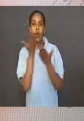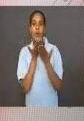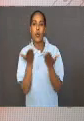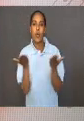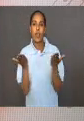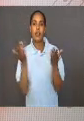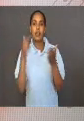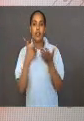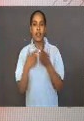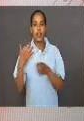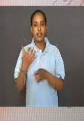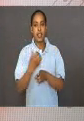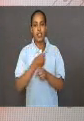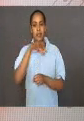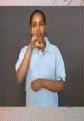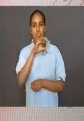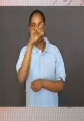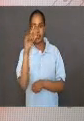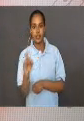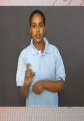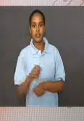when it has taken place?